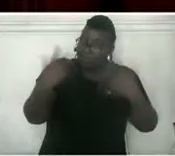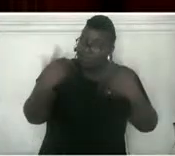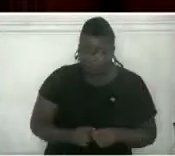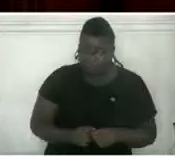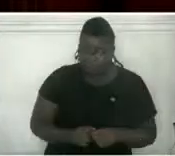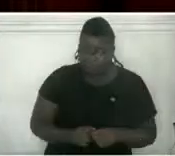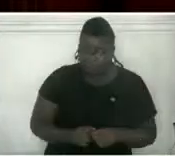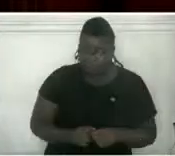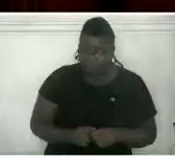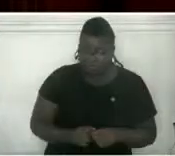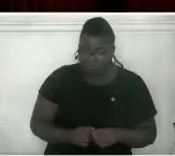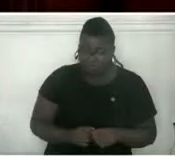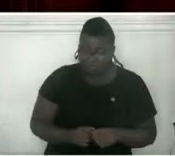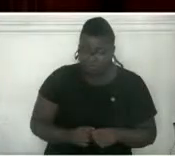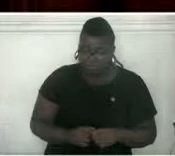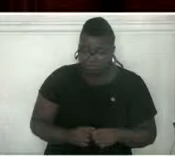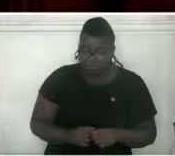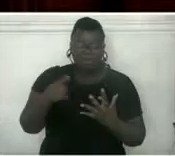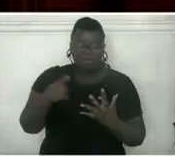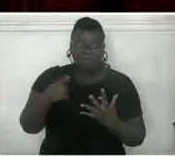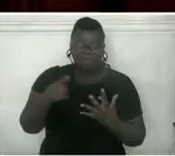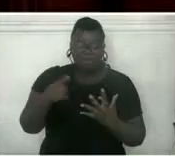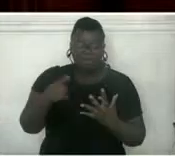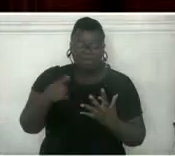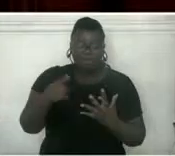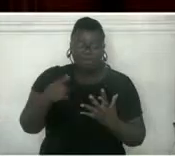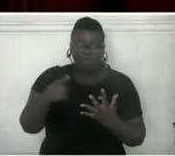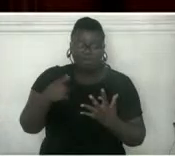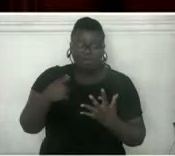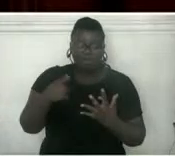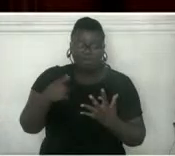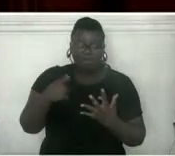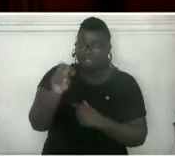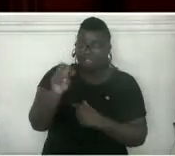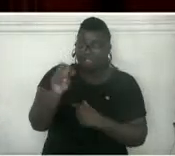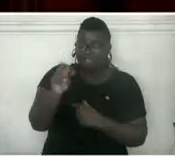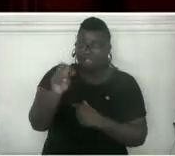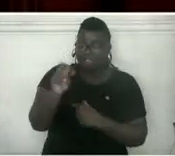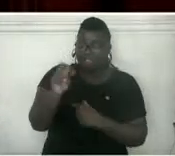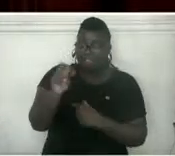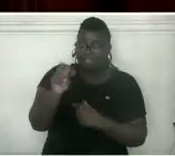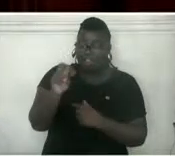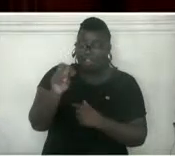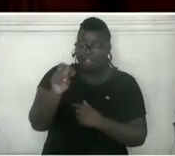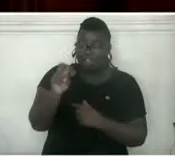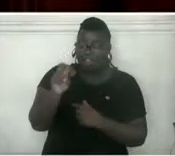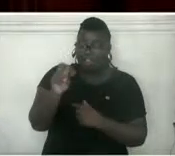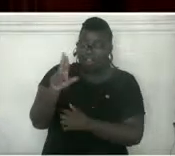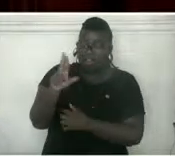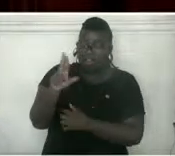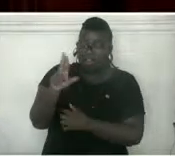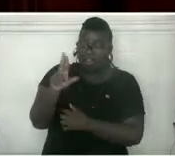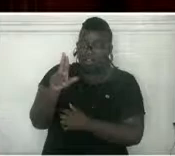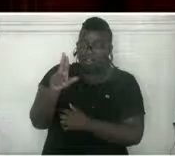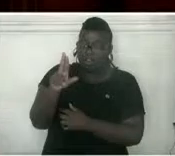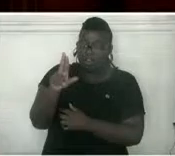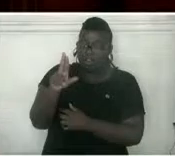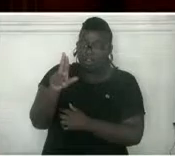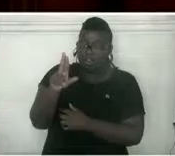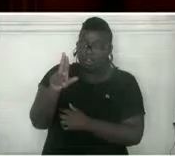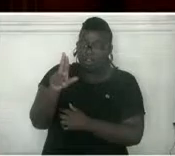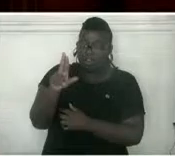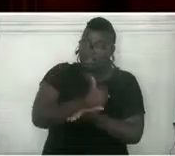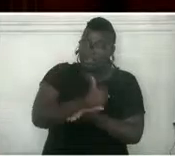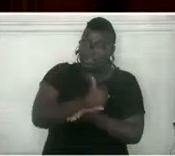Chips company located in Verulam has created 600 jobs. The project investment is